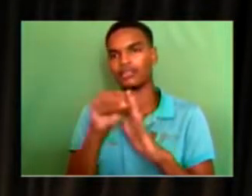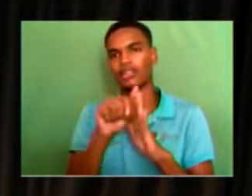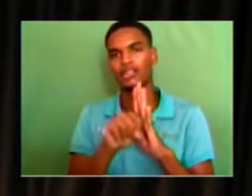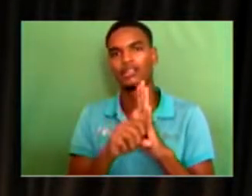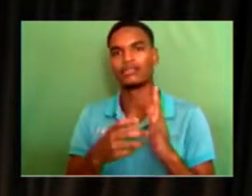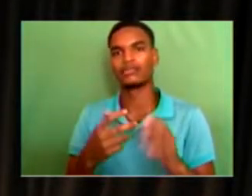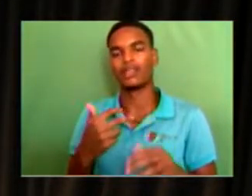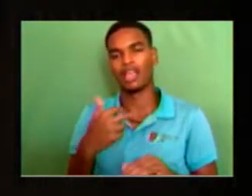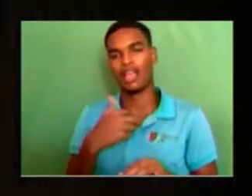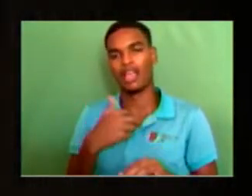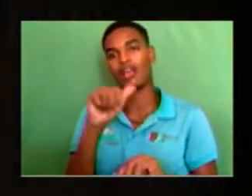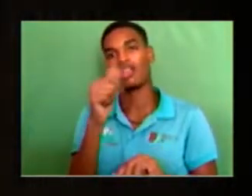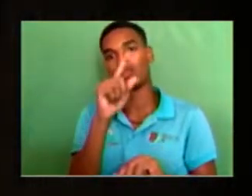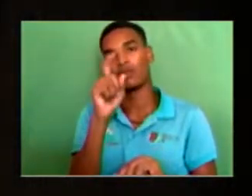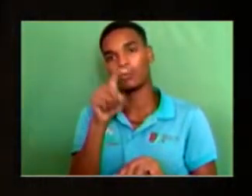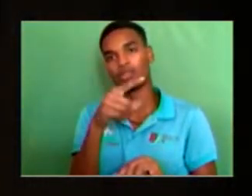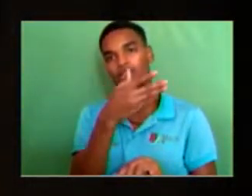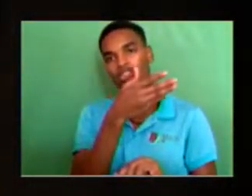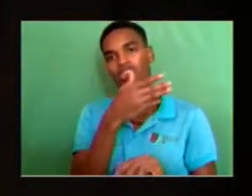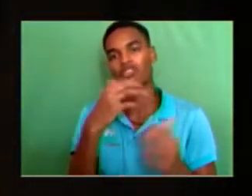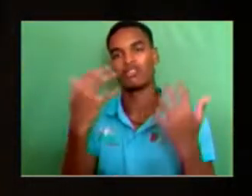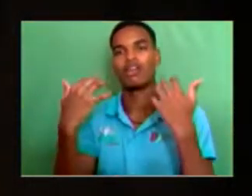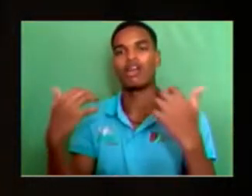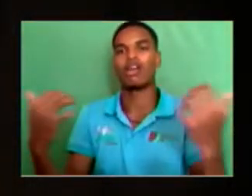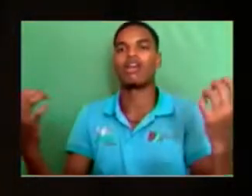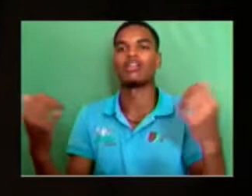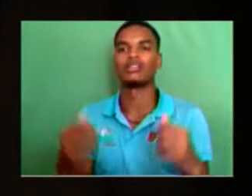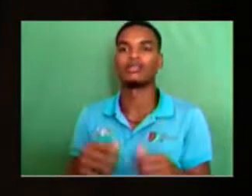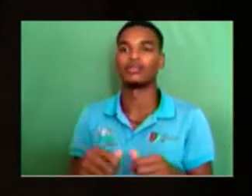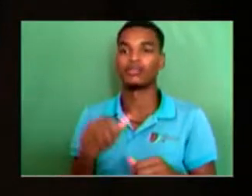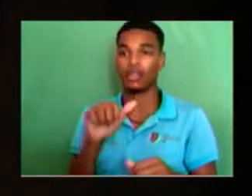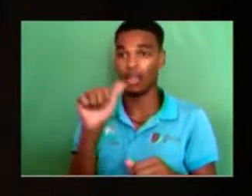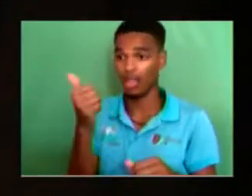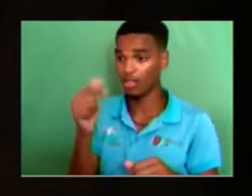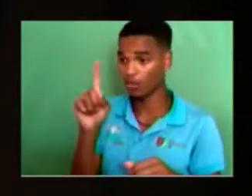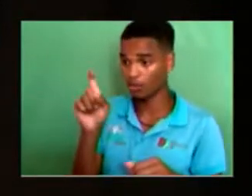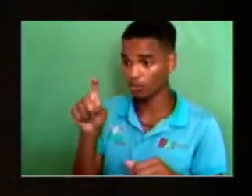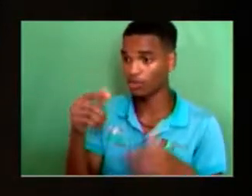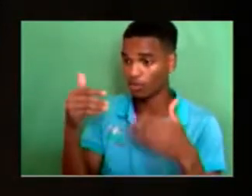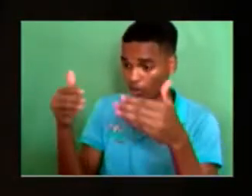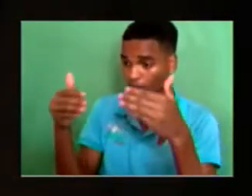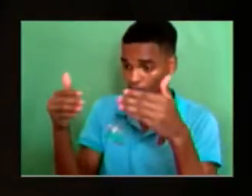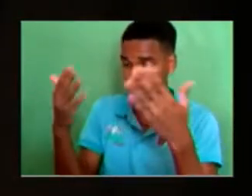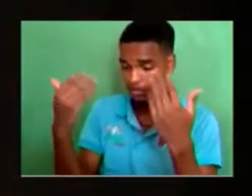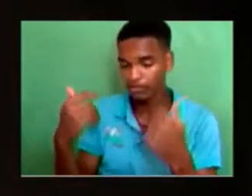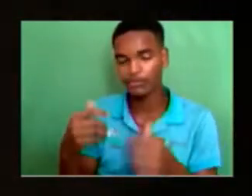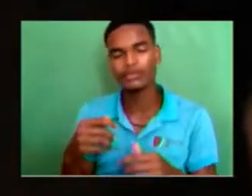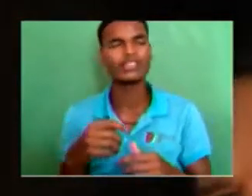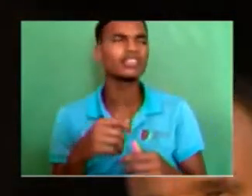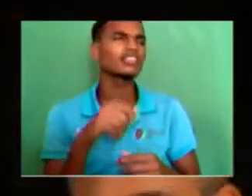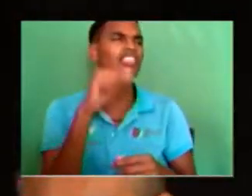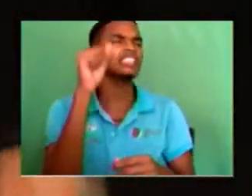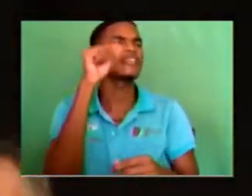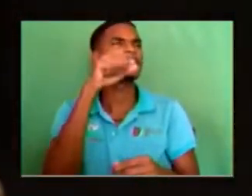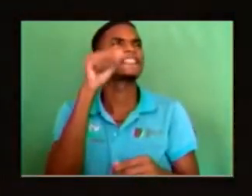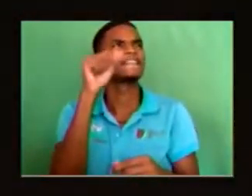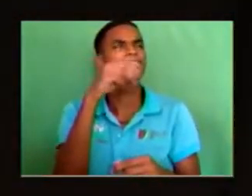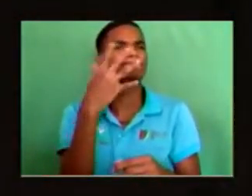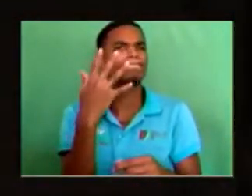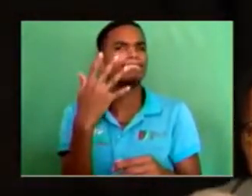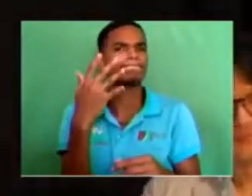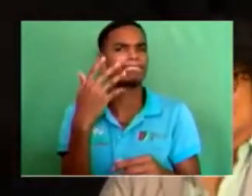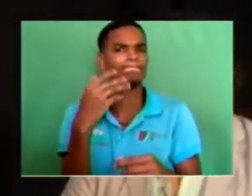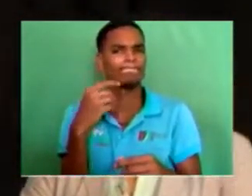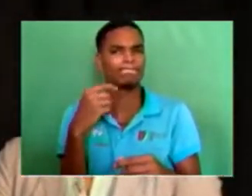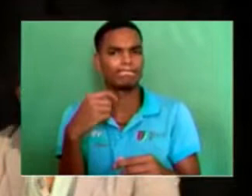audience. Go ahead. Is there another question from the audience? Please, go ahead. Yes. Going by Statins